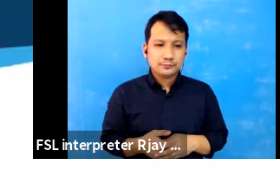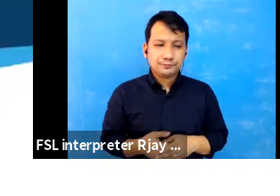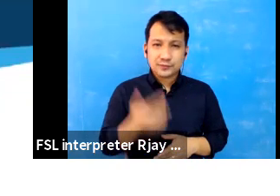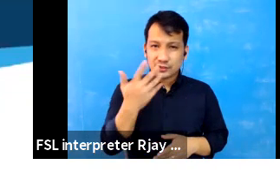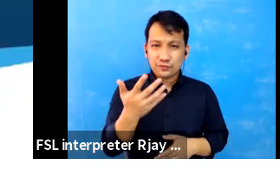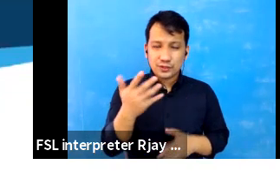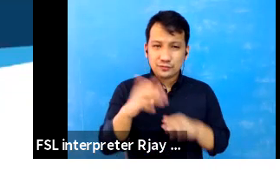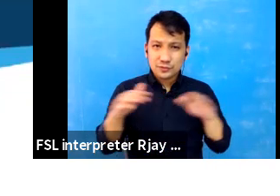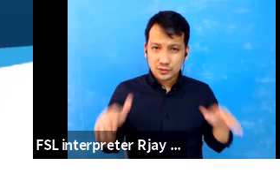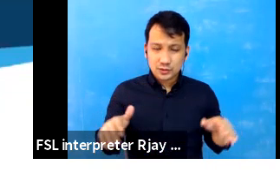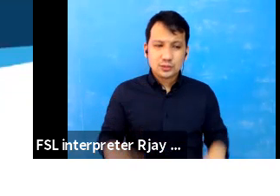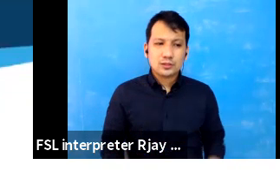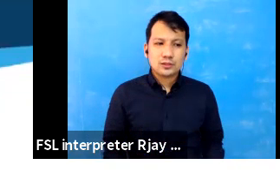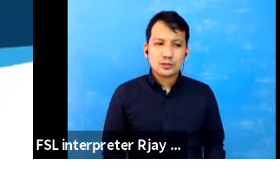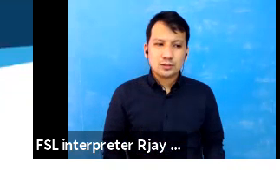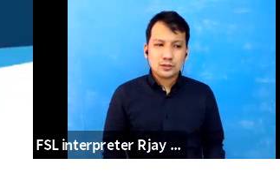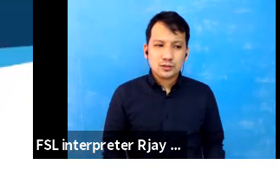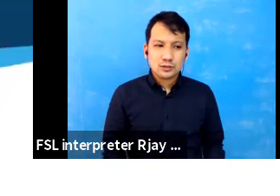children